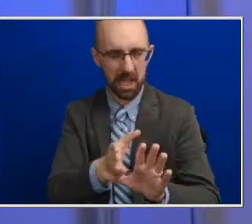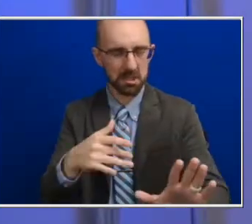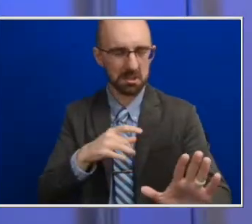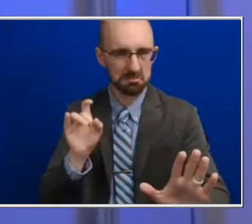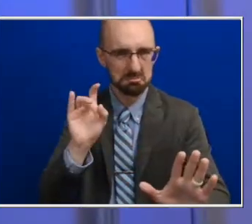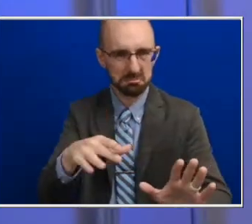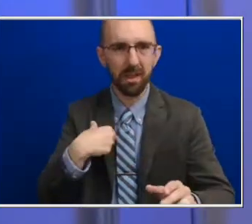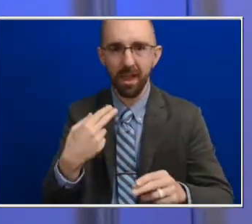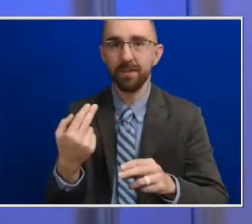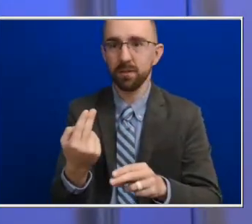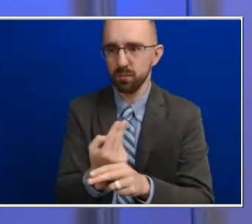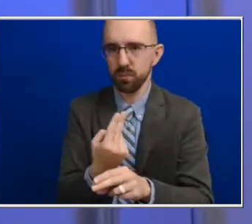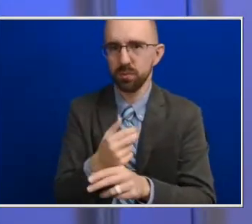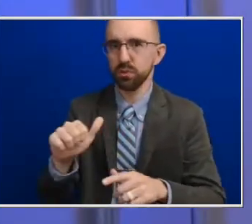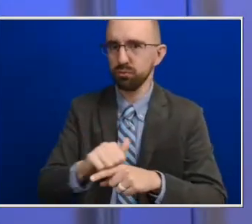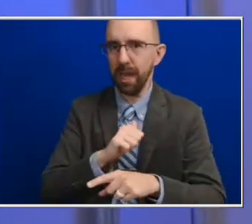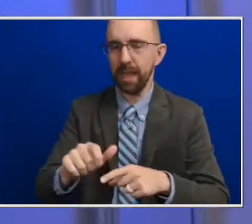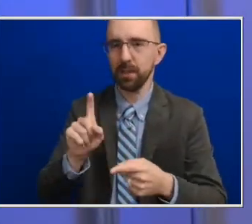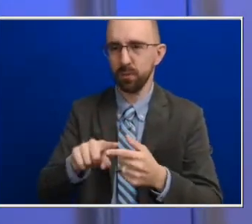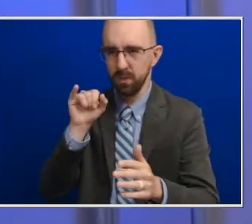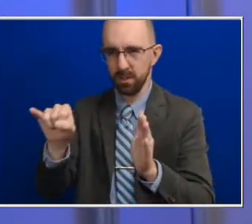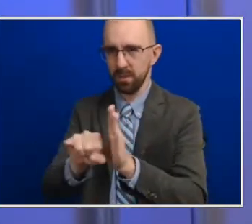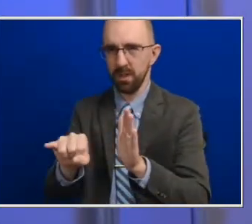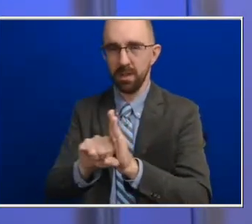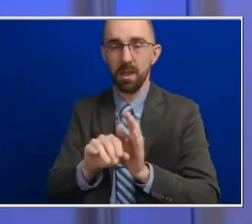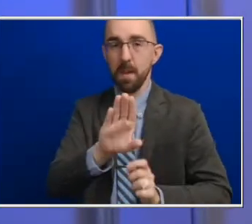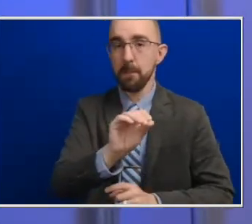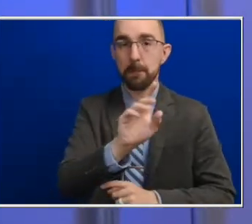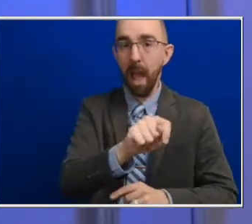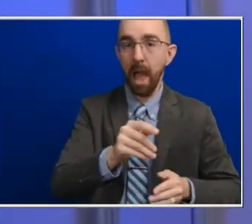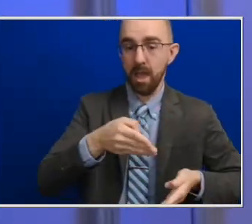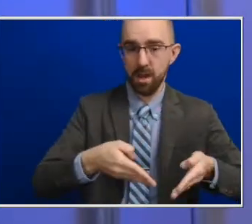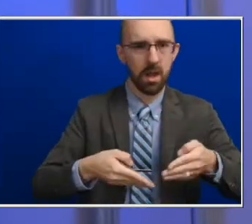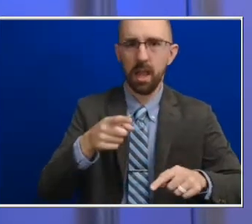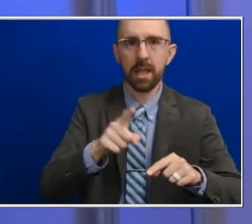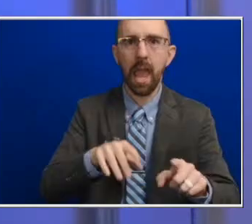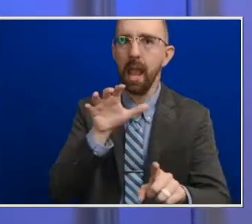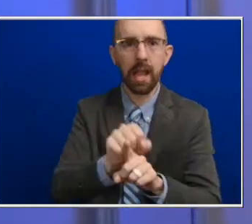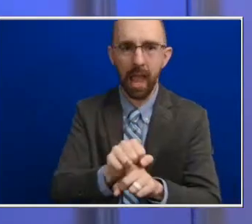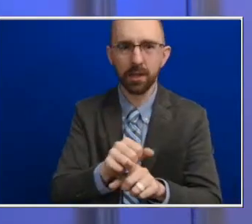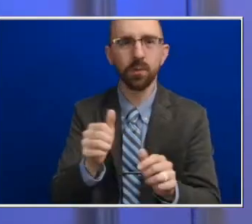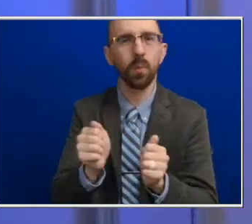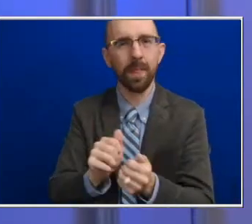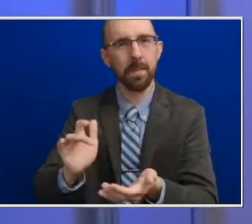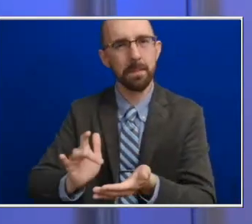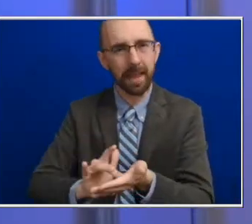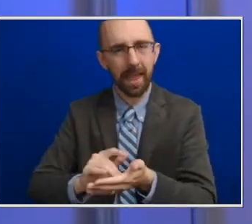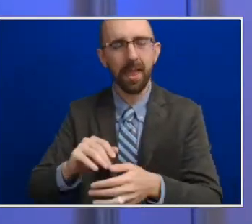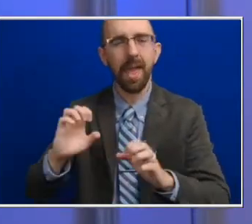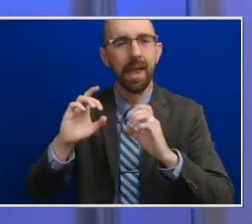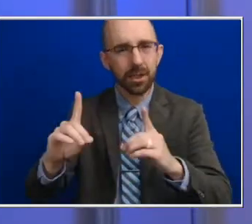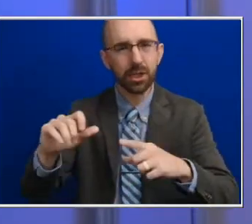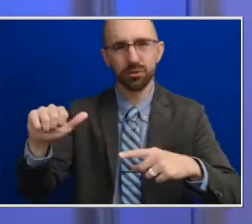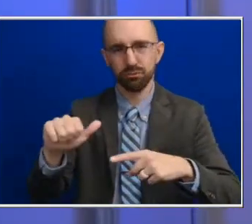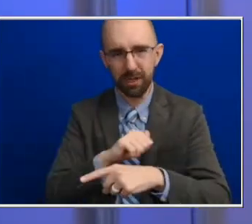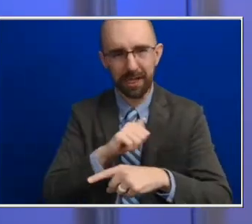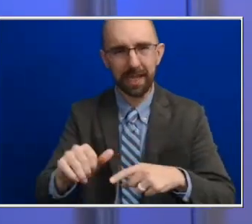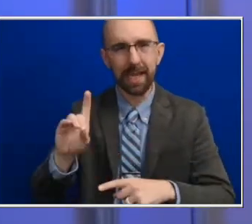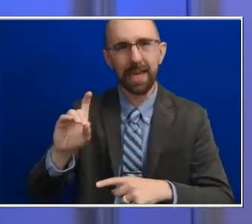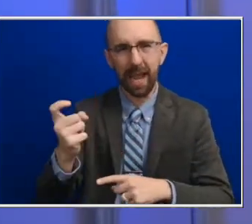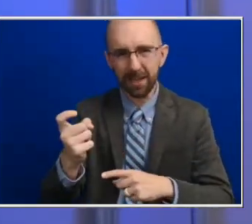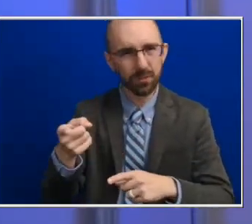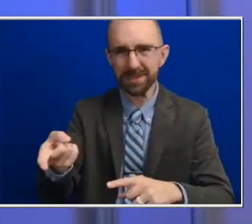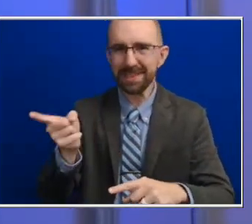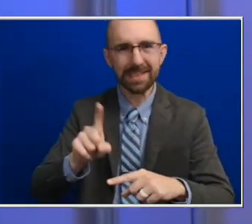training to do what I do. A chatbot can't replicate that level of education and training, and so some of the nuances diagnostically may